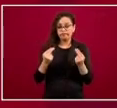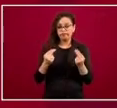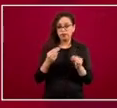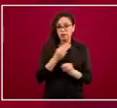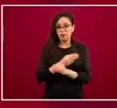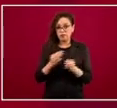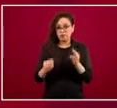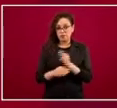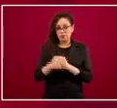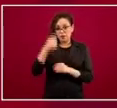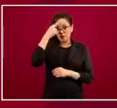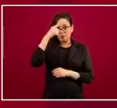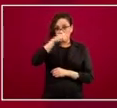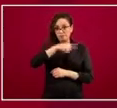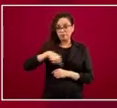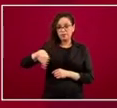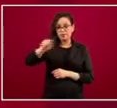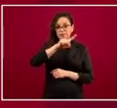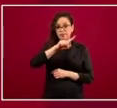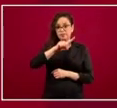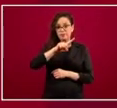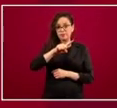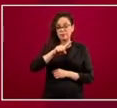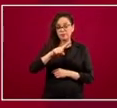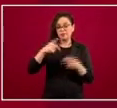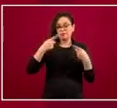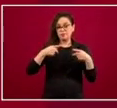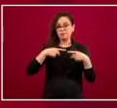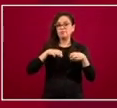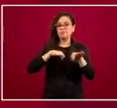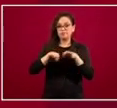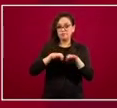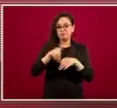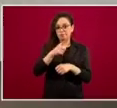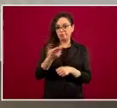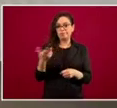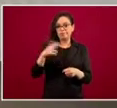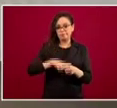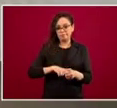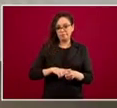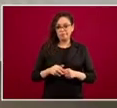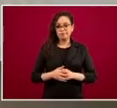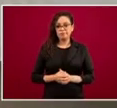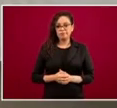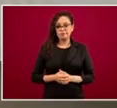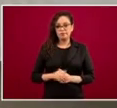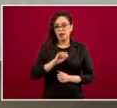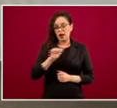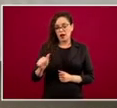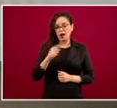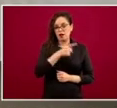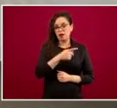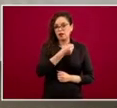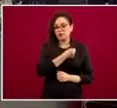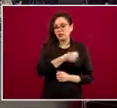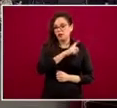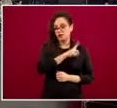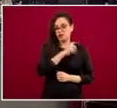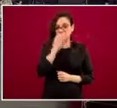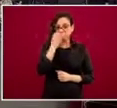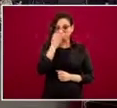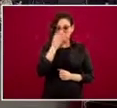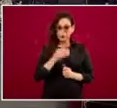the needs of personal protection equipment for the medical units within the national health